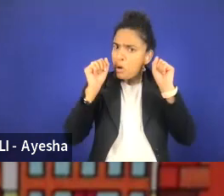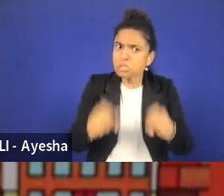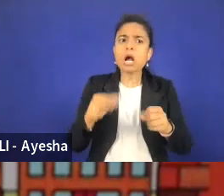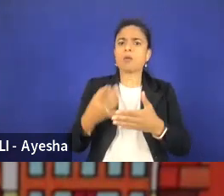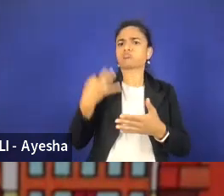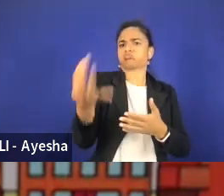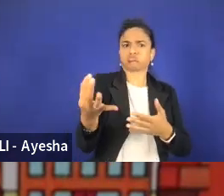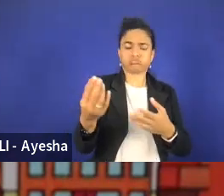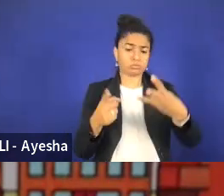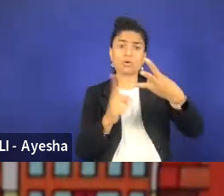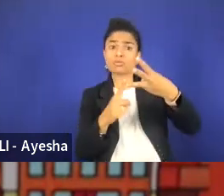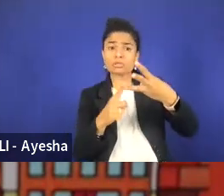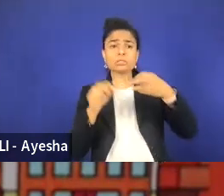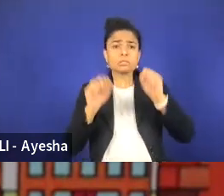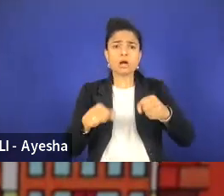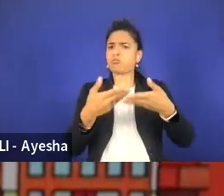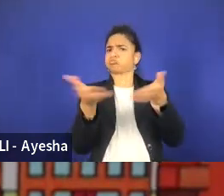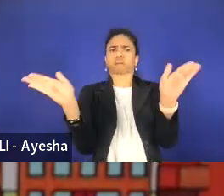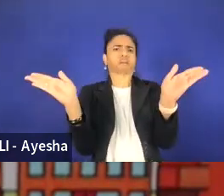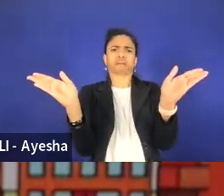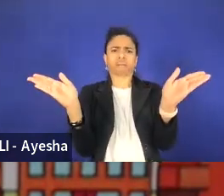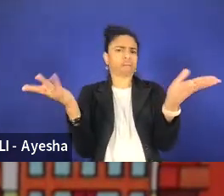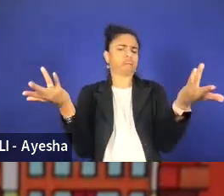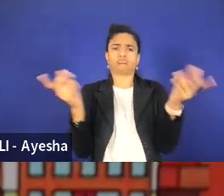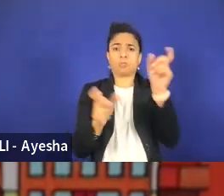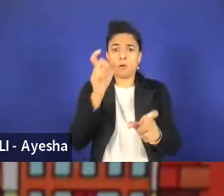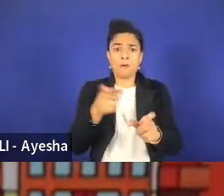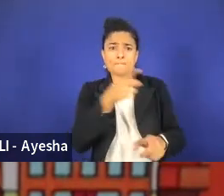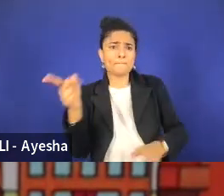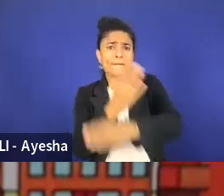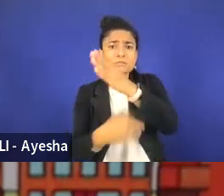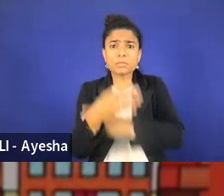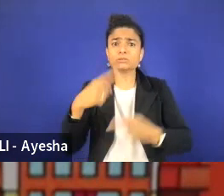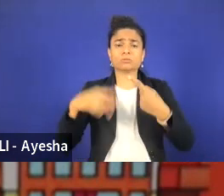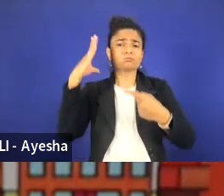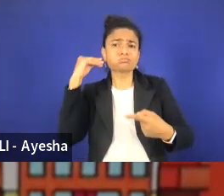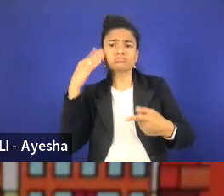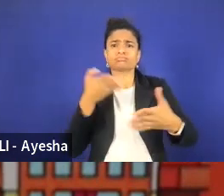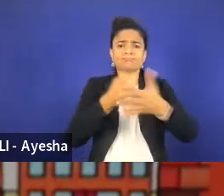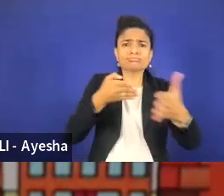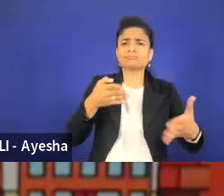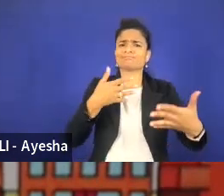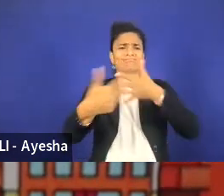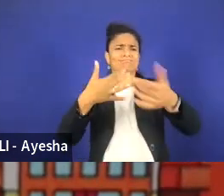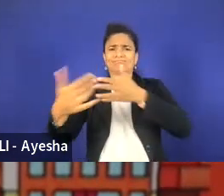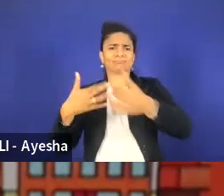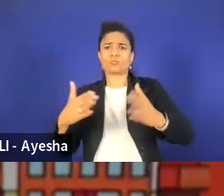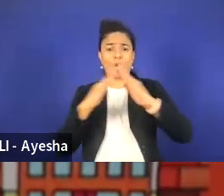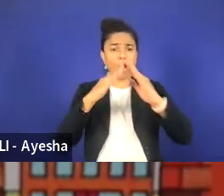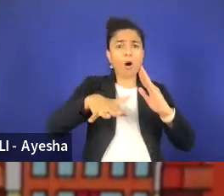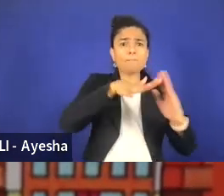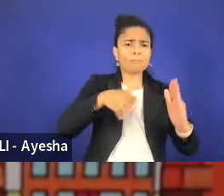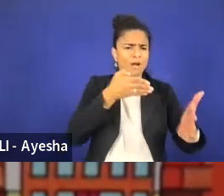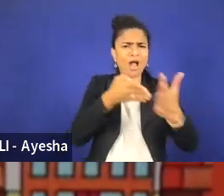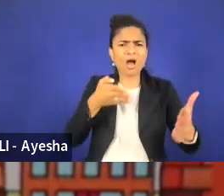that persons with disabilities supported through the scheme having a better success rate in maintaining employment. There are